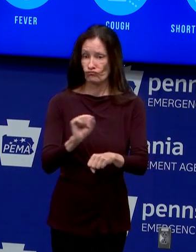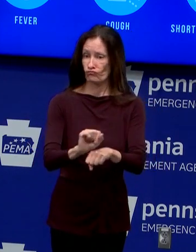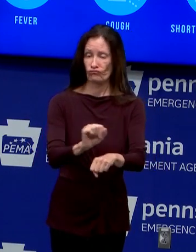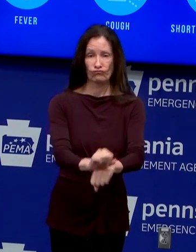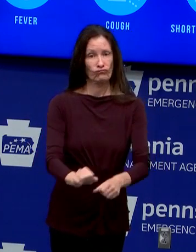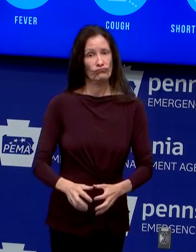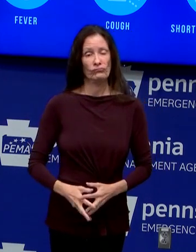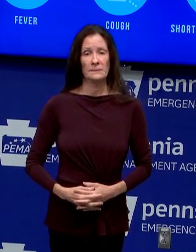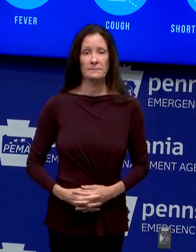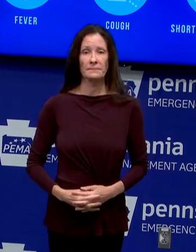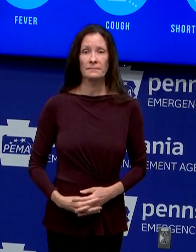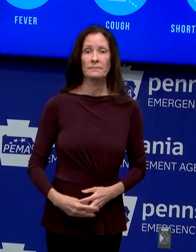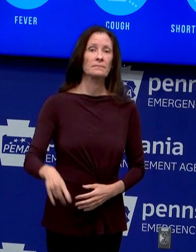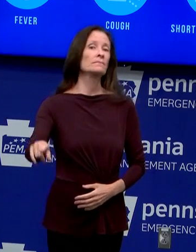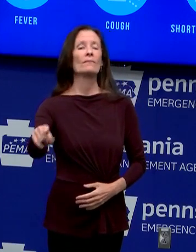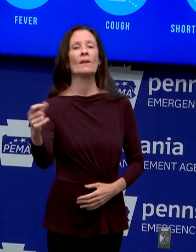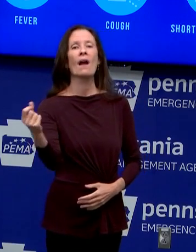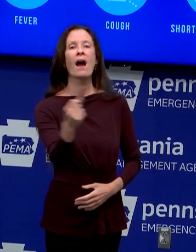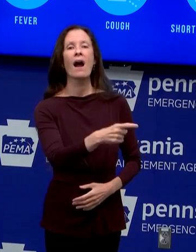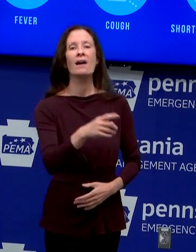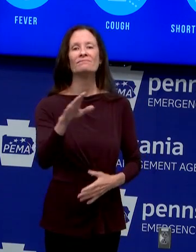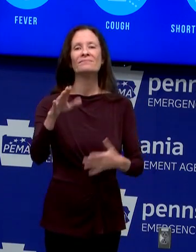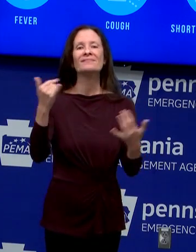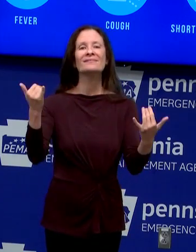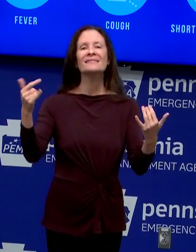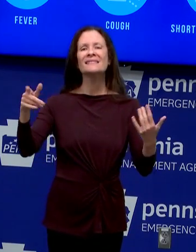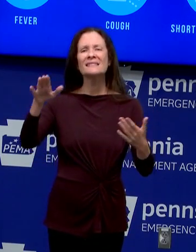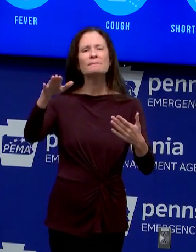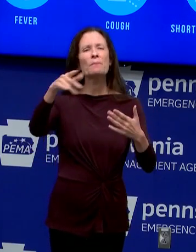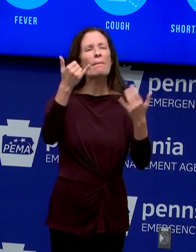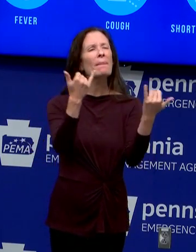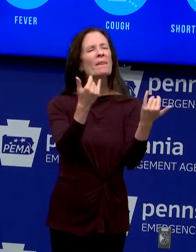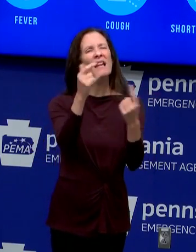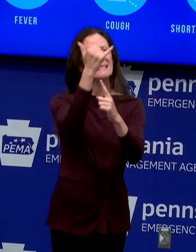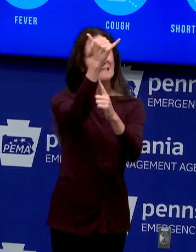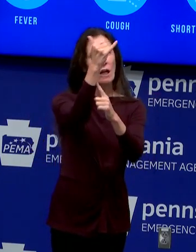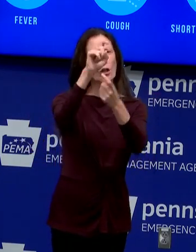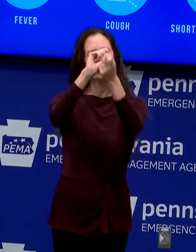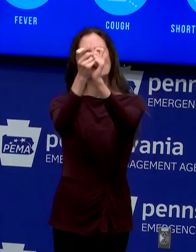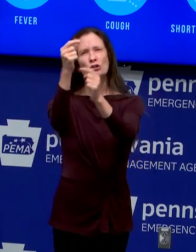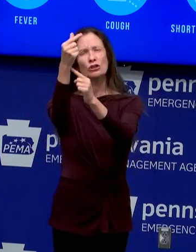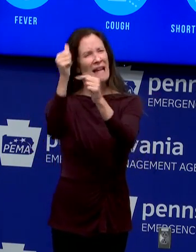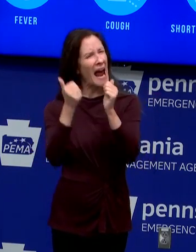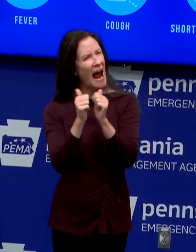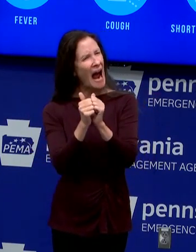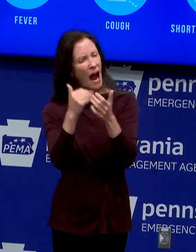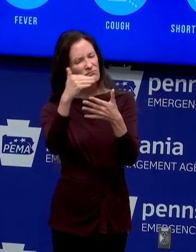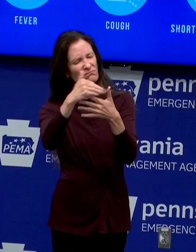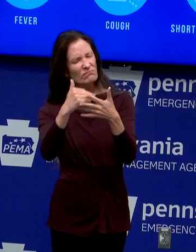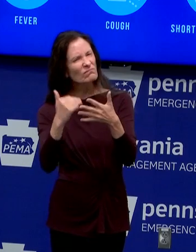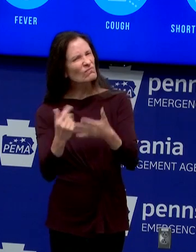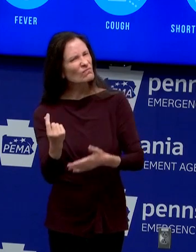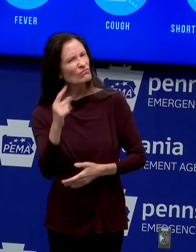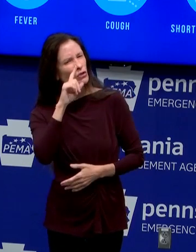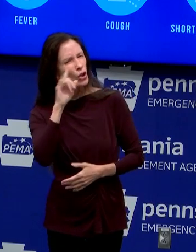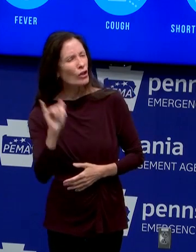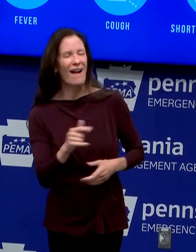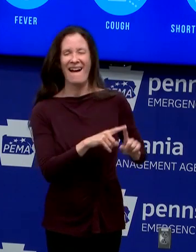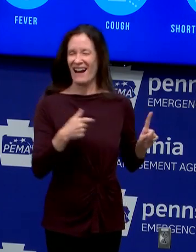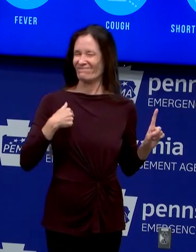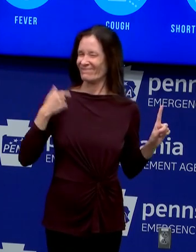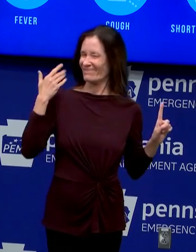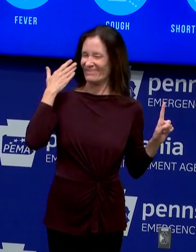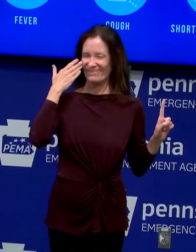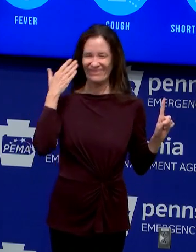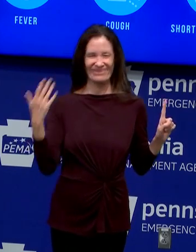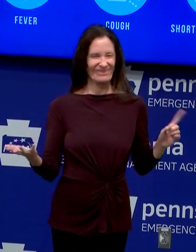not determined what the exact criteria will be for counties to go from yellow to green. Of course, the first counties just went to yellow